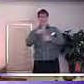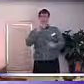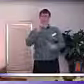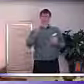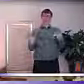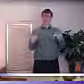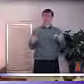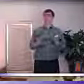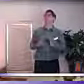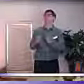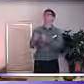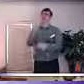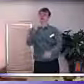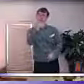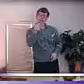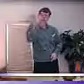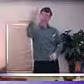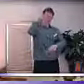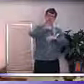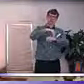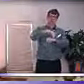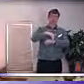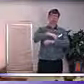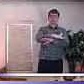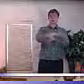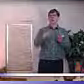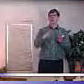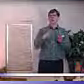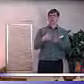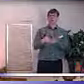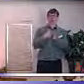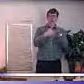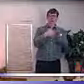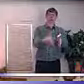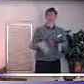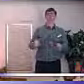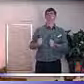are on, all roads lead to home.